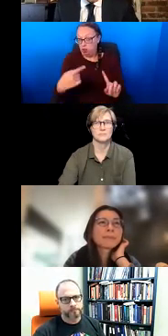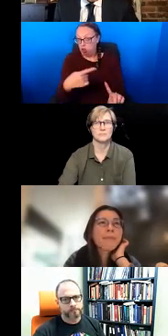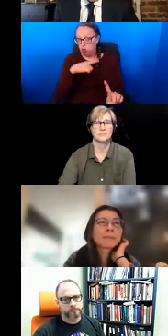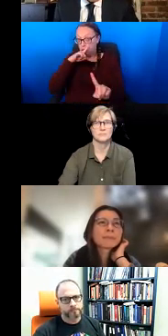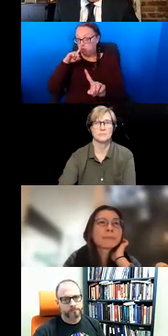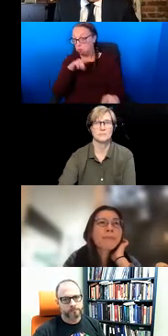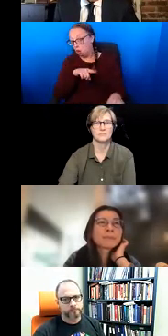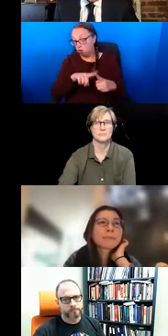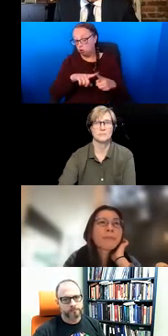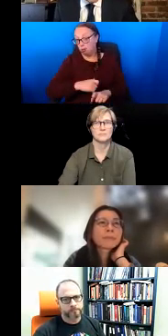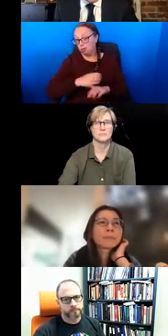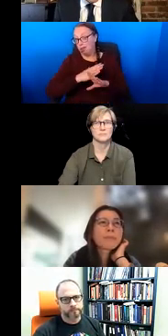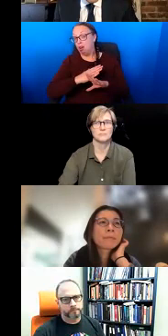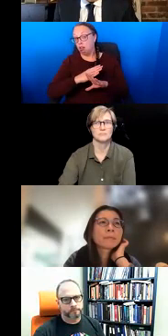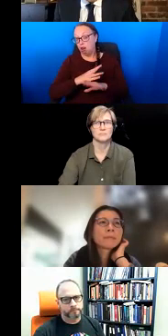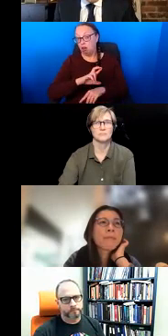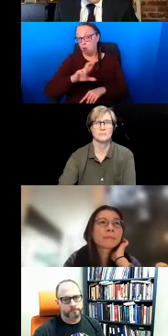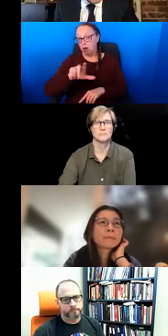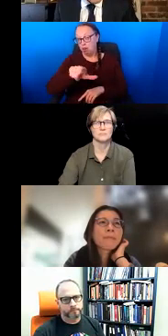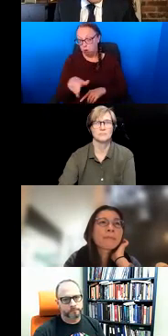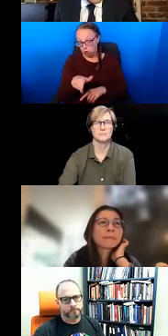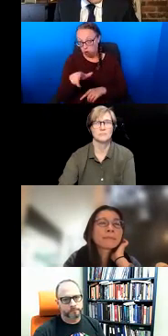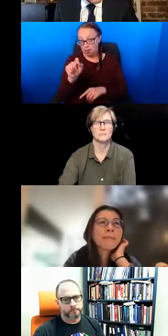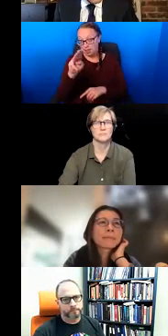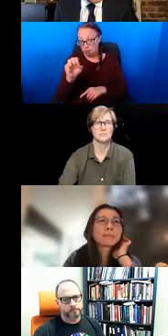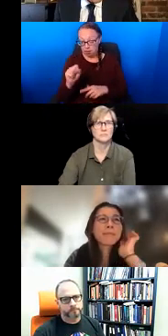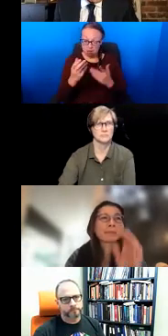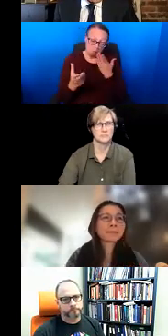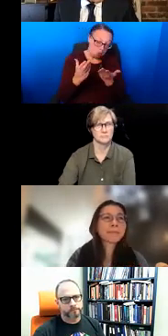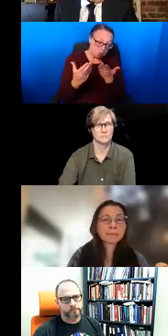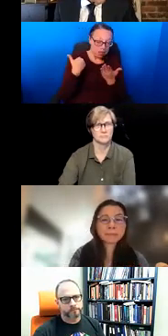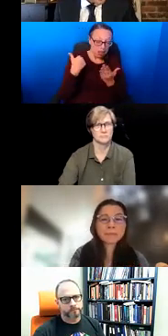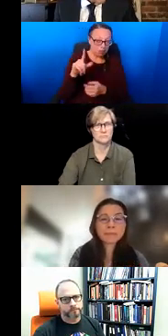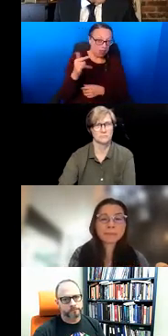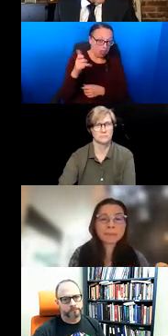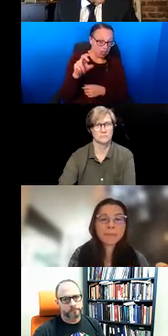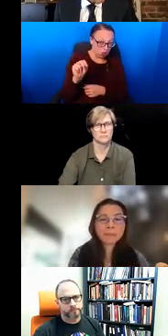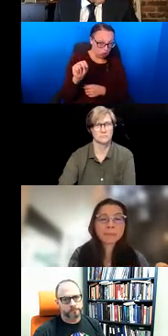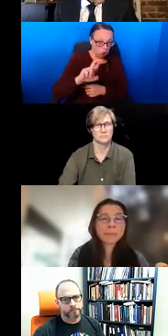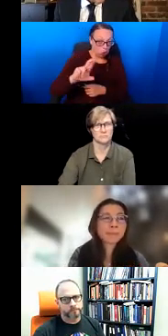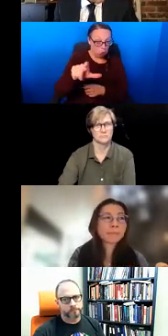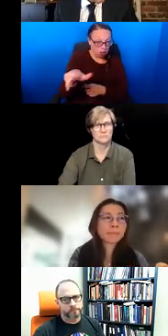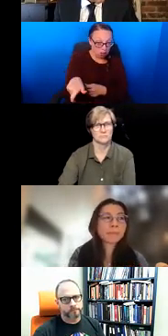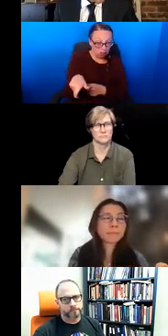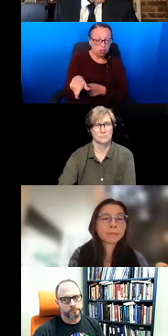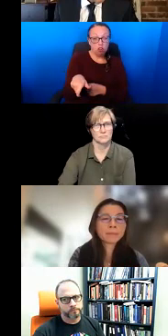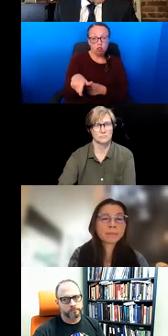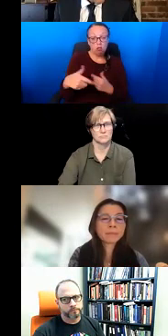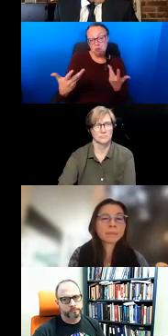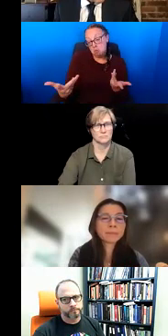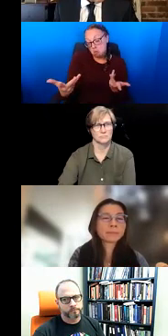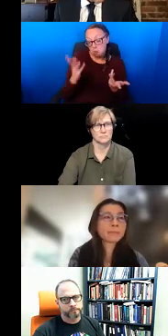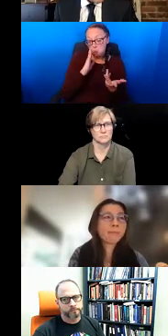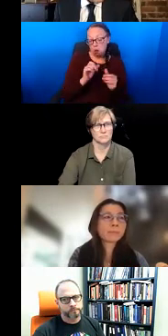inhibition of the right hemisphere with TMS, maybe having a lesion in the right hemisphere would